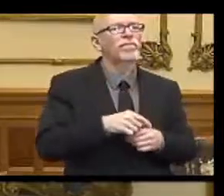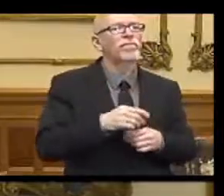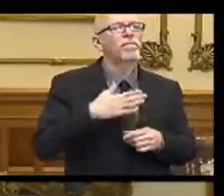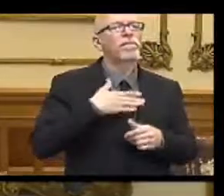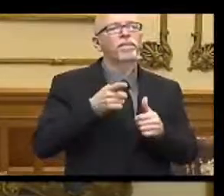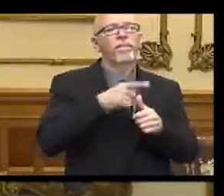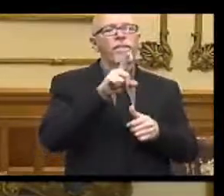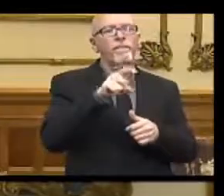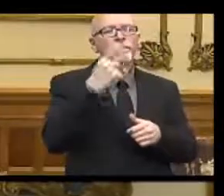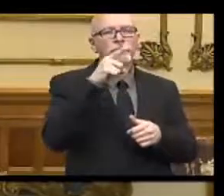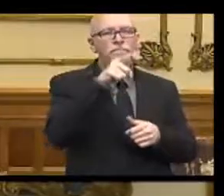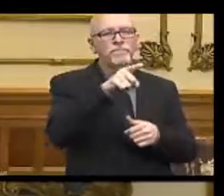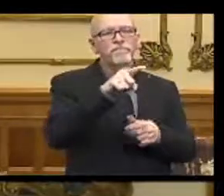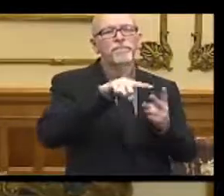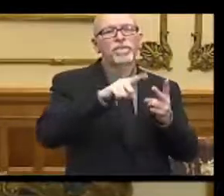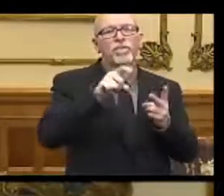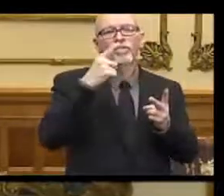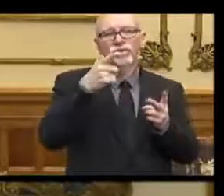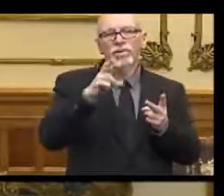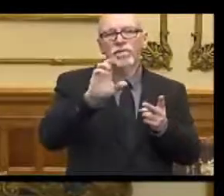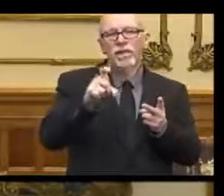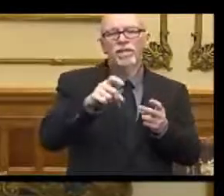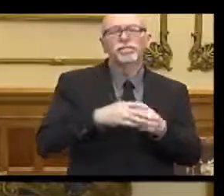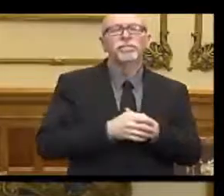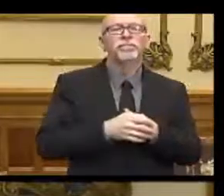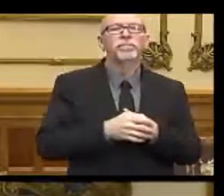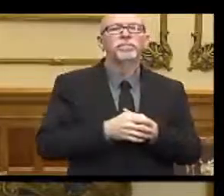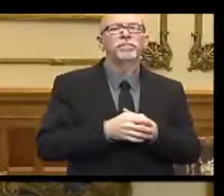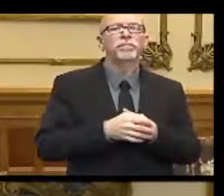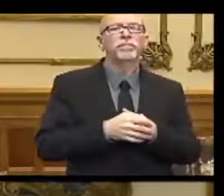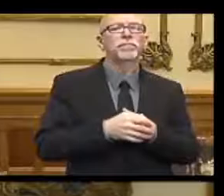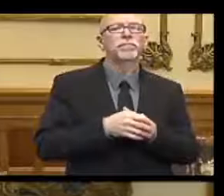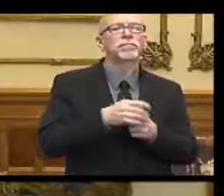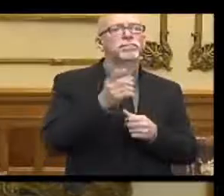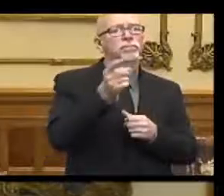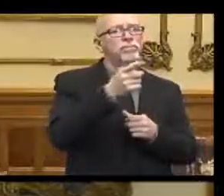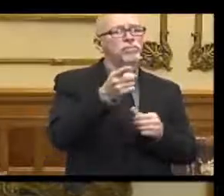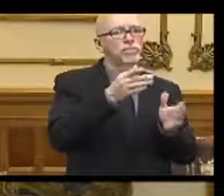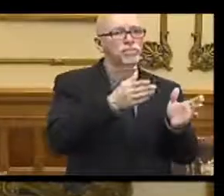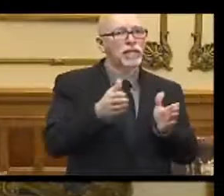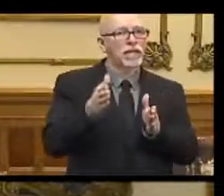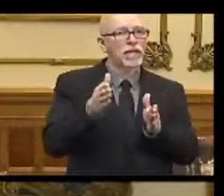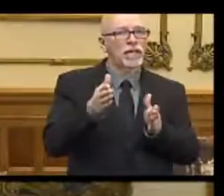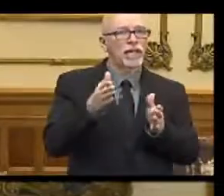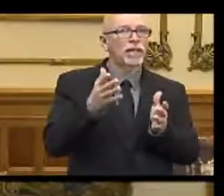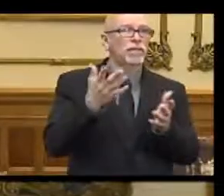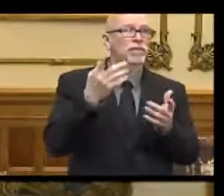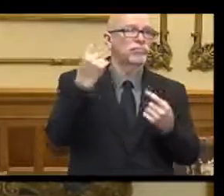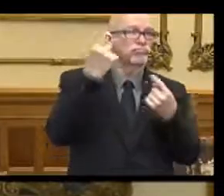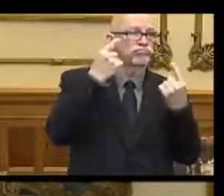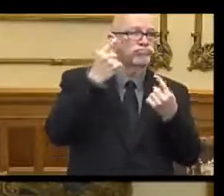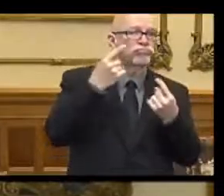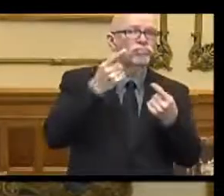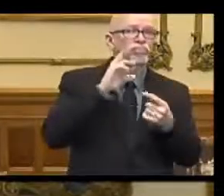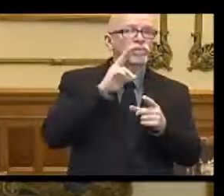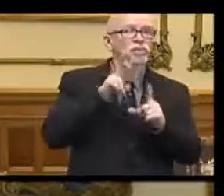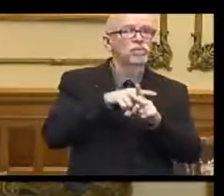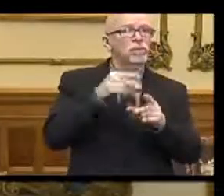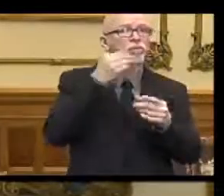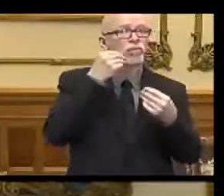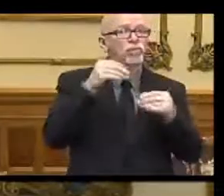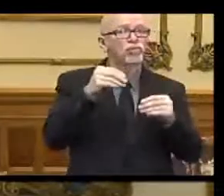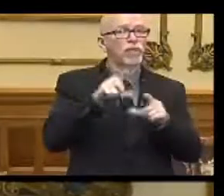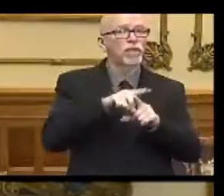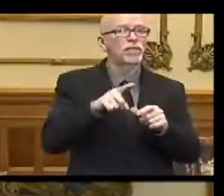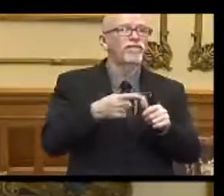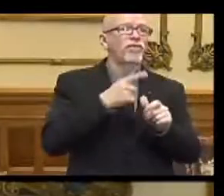first question is for you, and the second one is for Dr. Box. Do you plan to, or are you considering to designate grocery store workers as